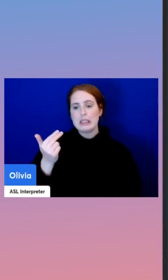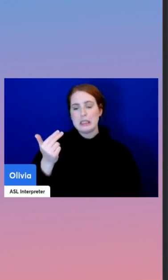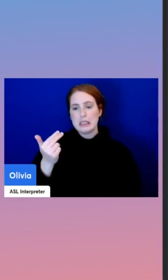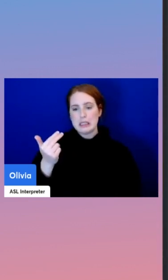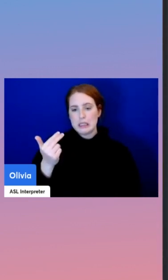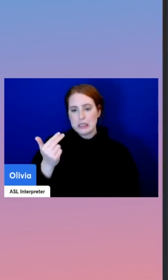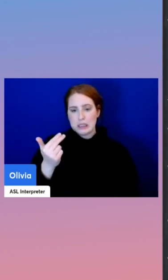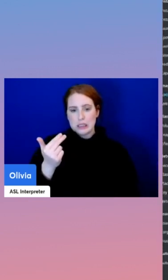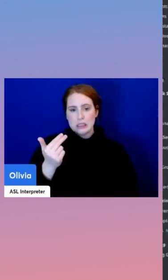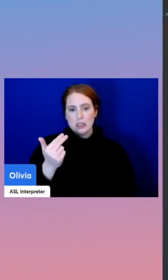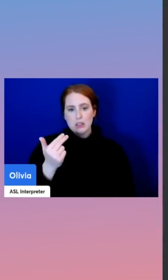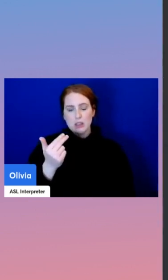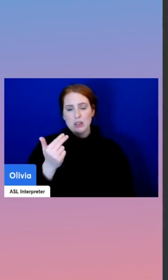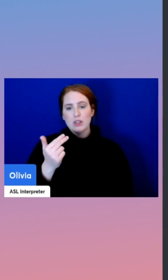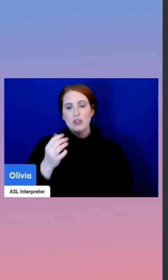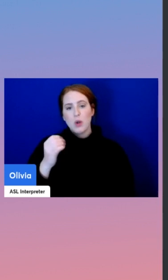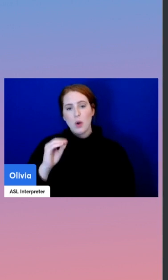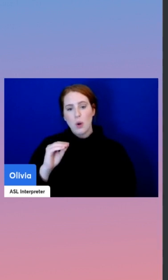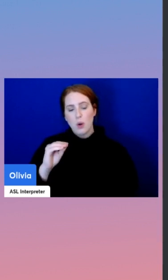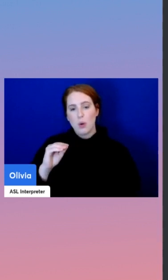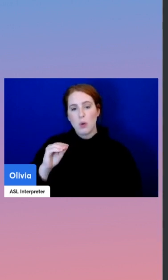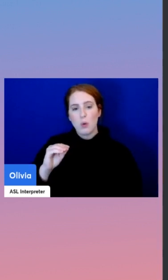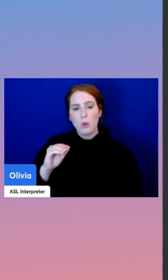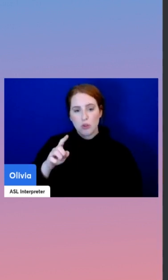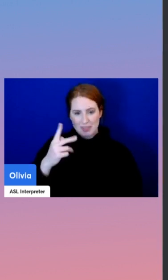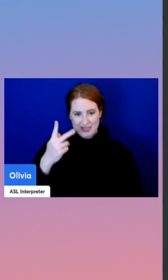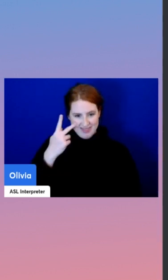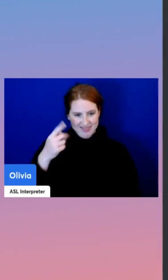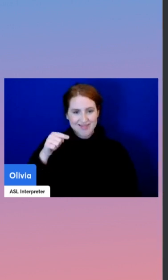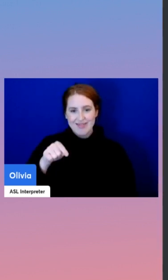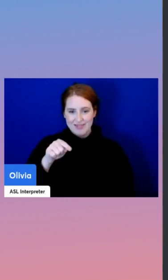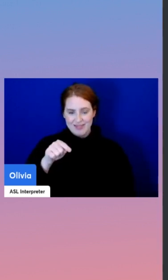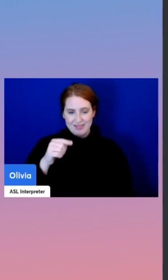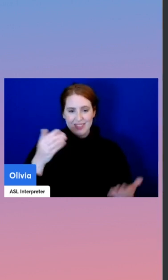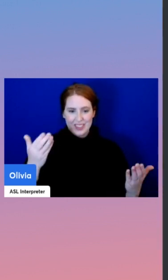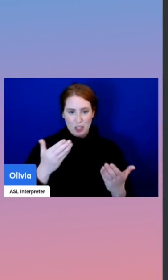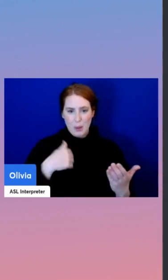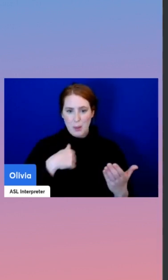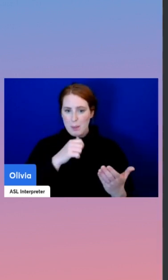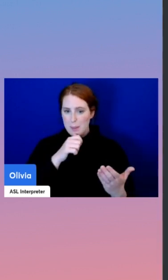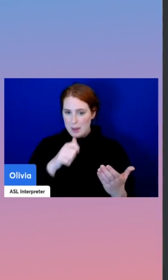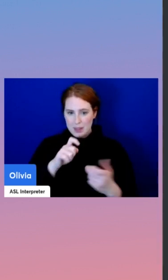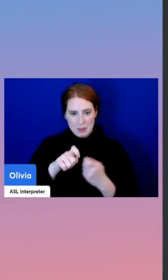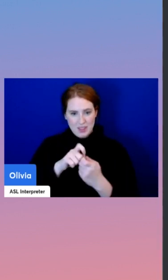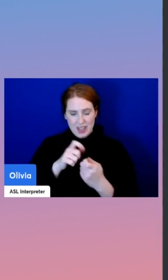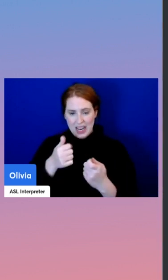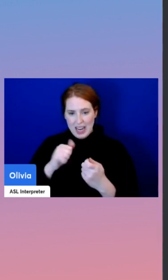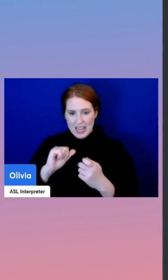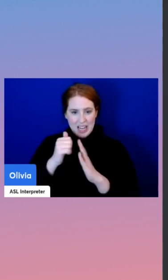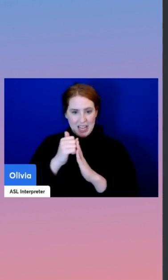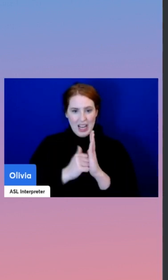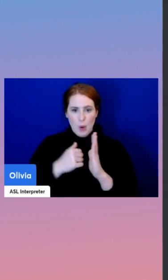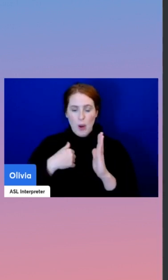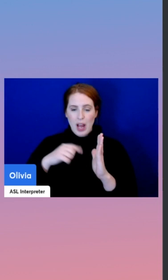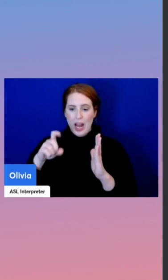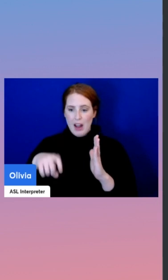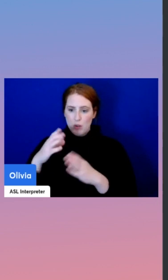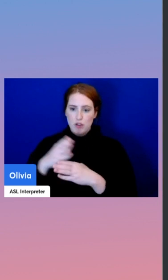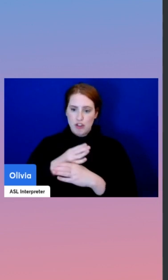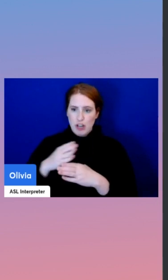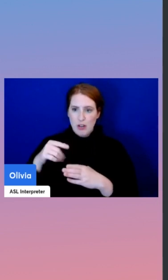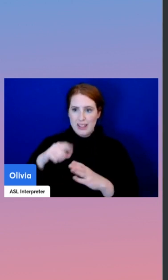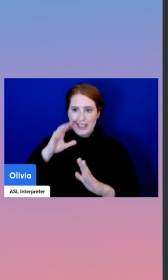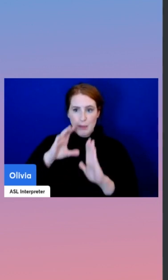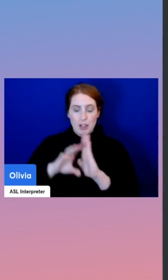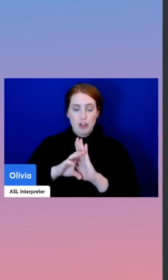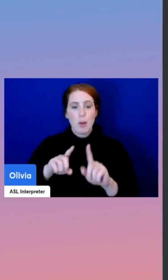You can see here the permissions. So here, as part of the demo in Packer, I'm not specifying any accounts with whom I need to share this image, but this is